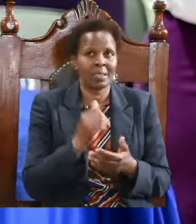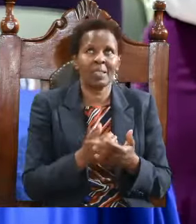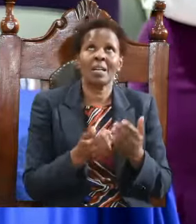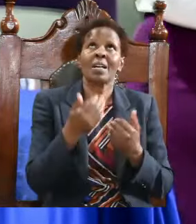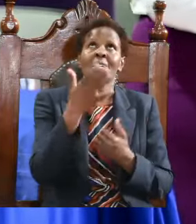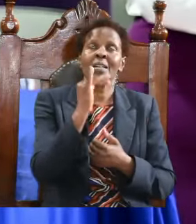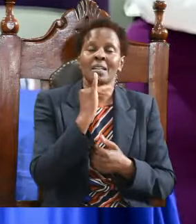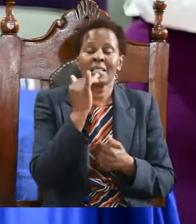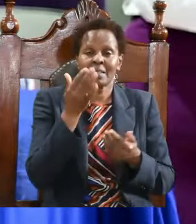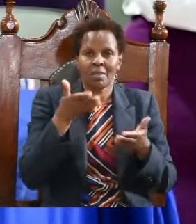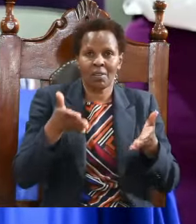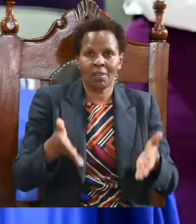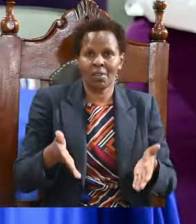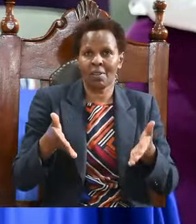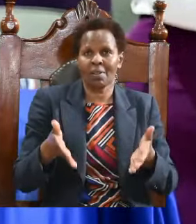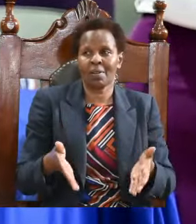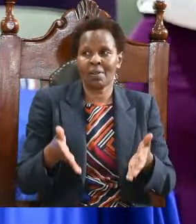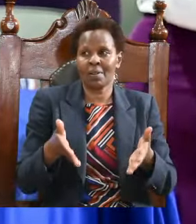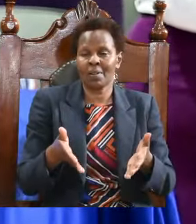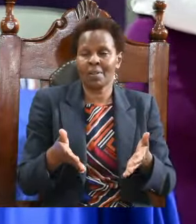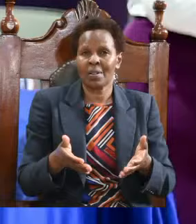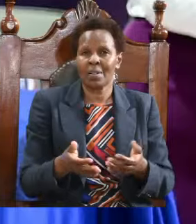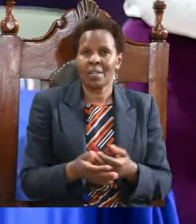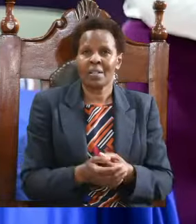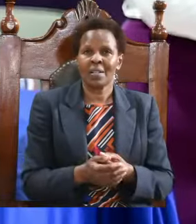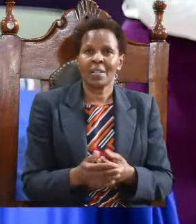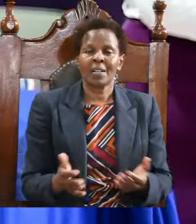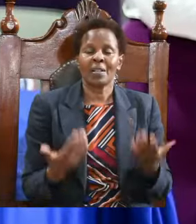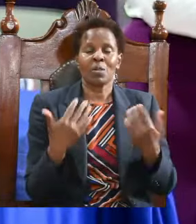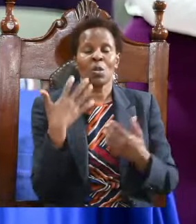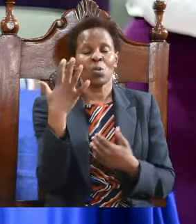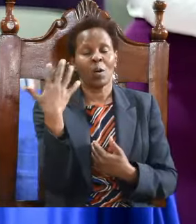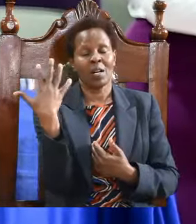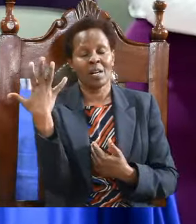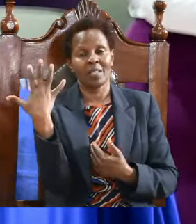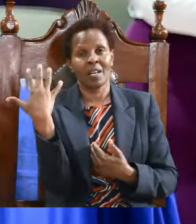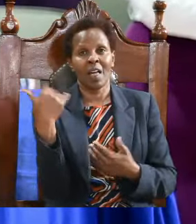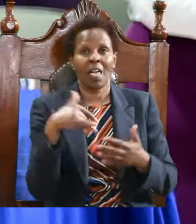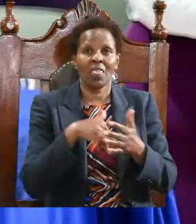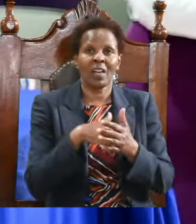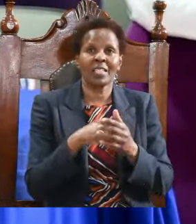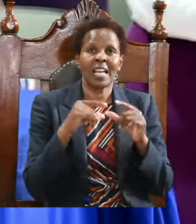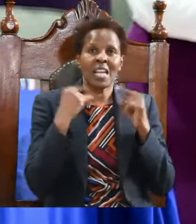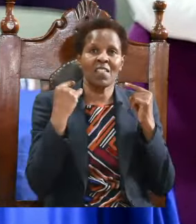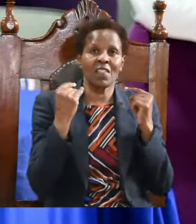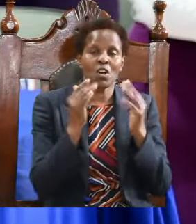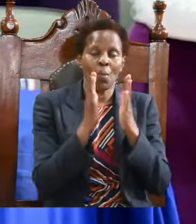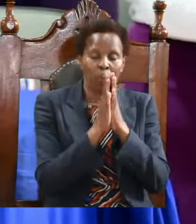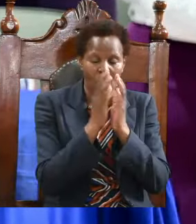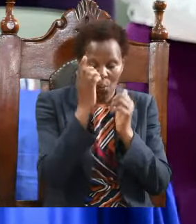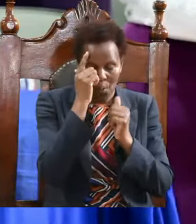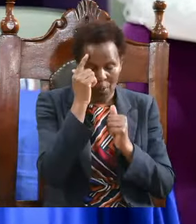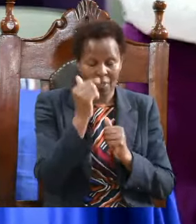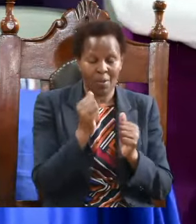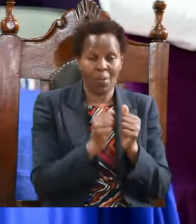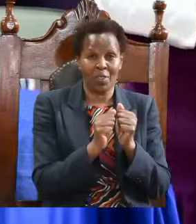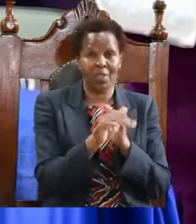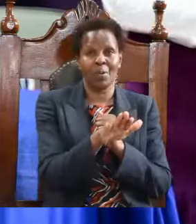here. Lift up your right hand. We pray together with you. Just lift your hand.